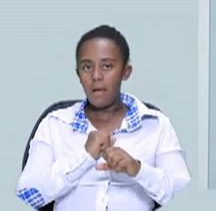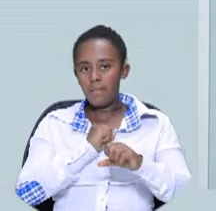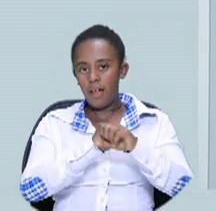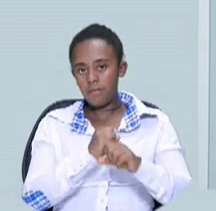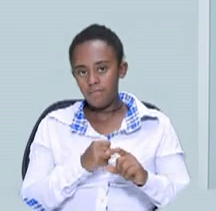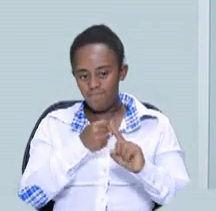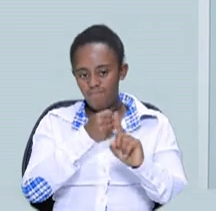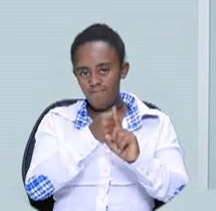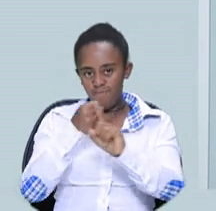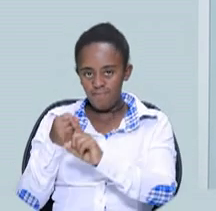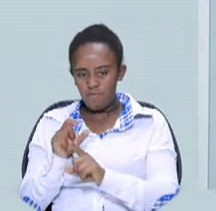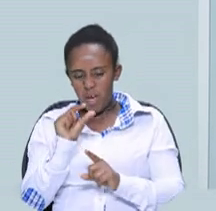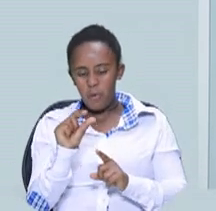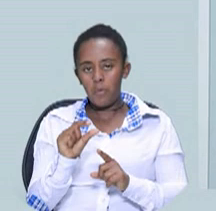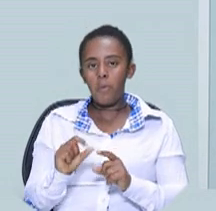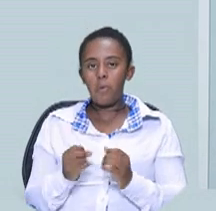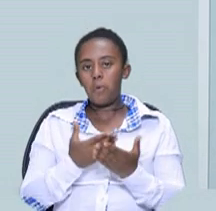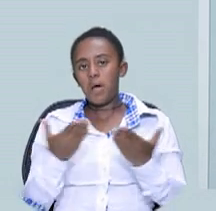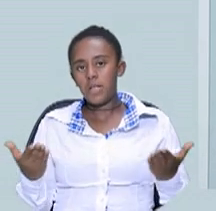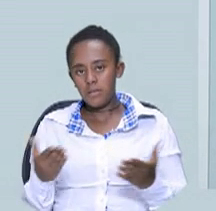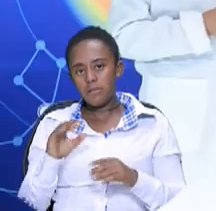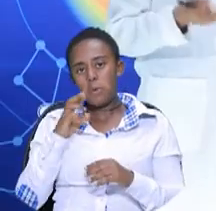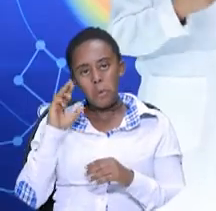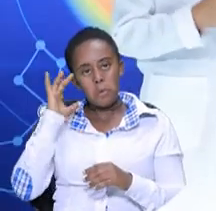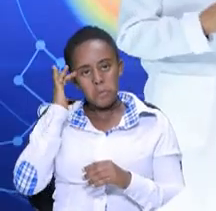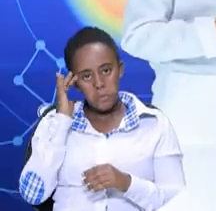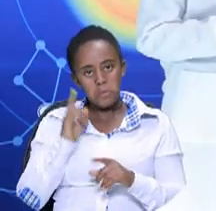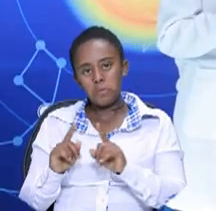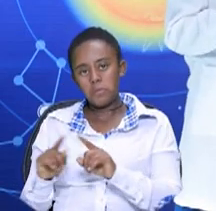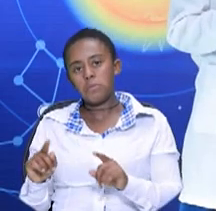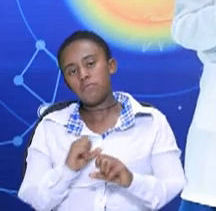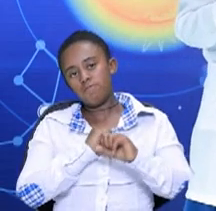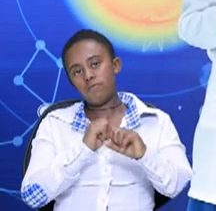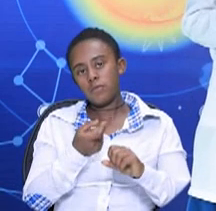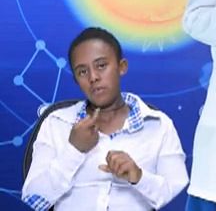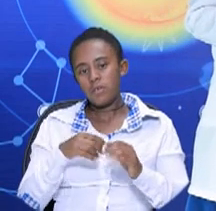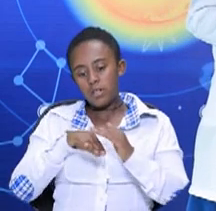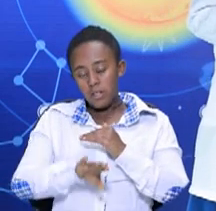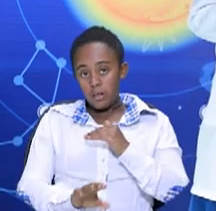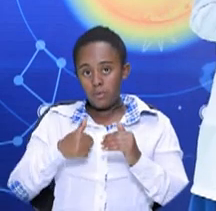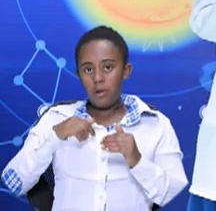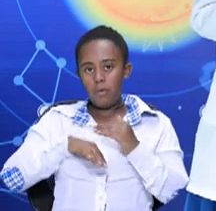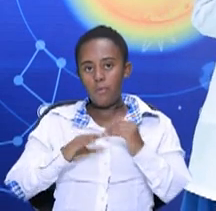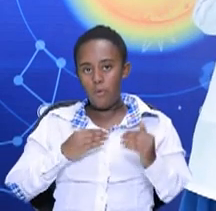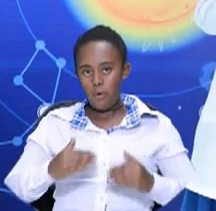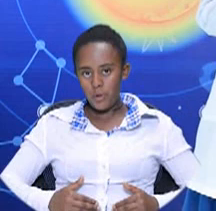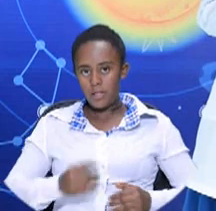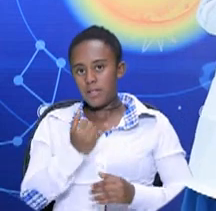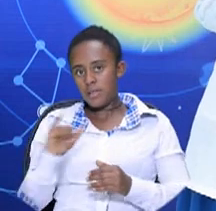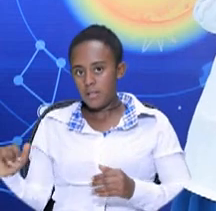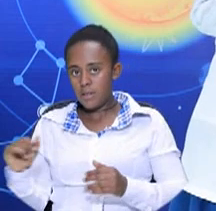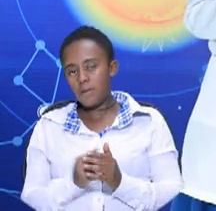attacking microorganisms that can cause disease. When this microorganism enters to our body, they will